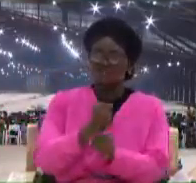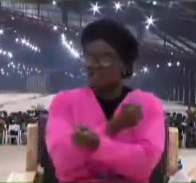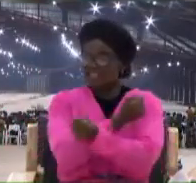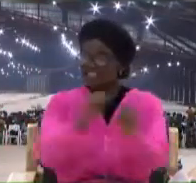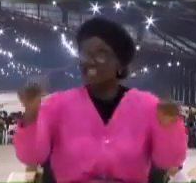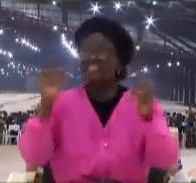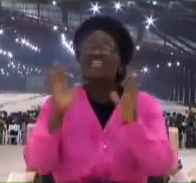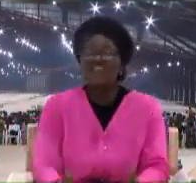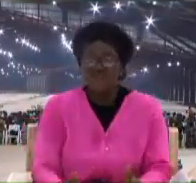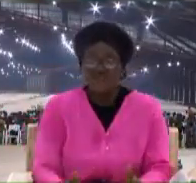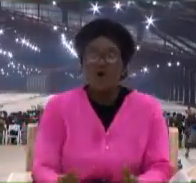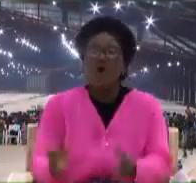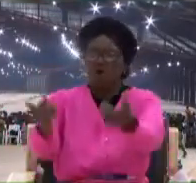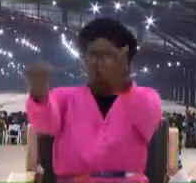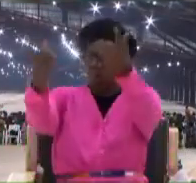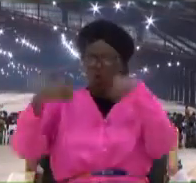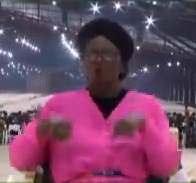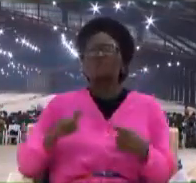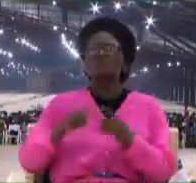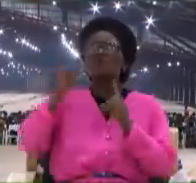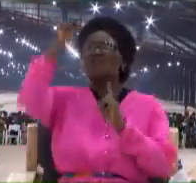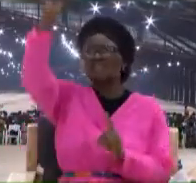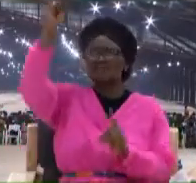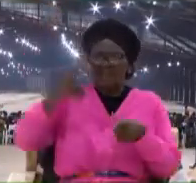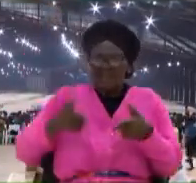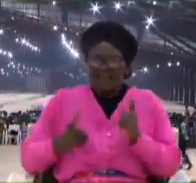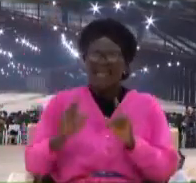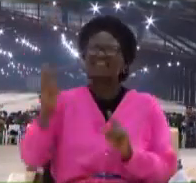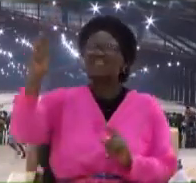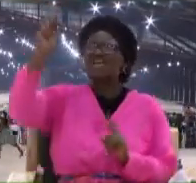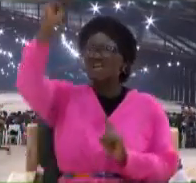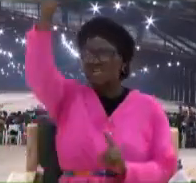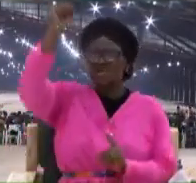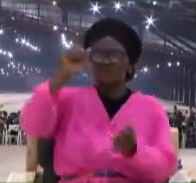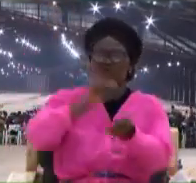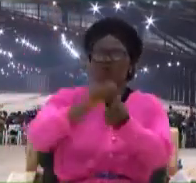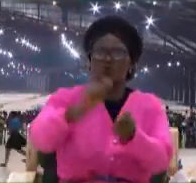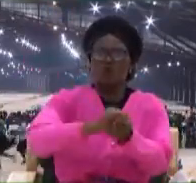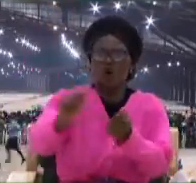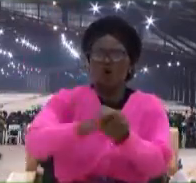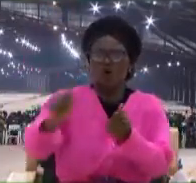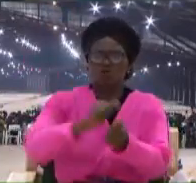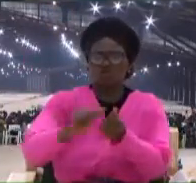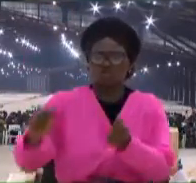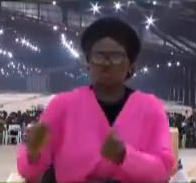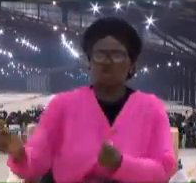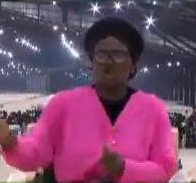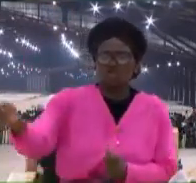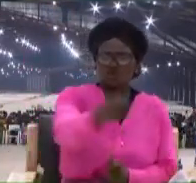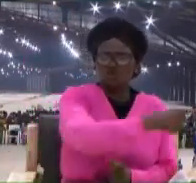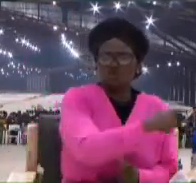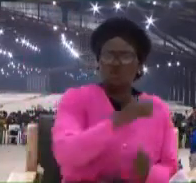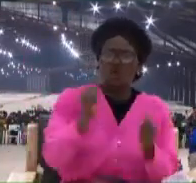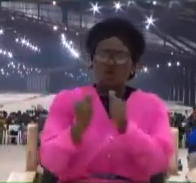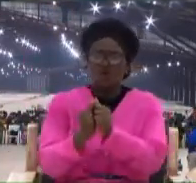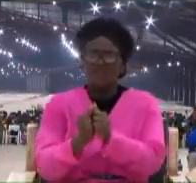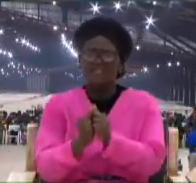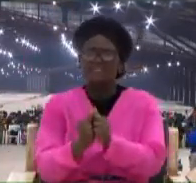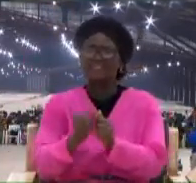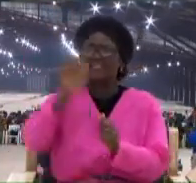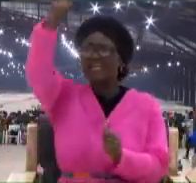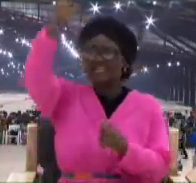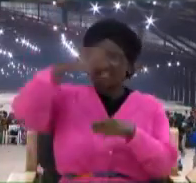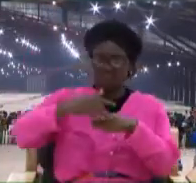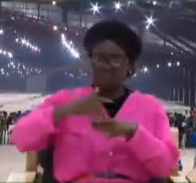him wash away your sin with his blood, and your shining will begin. And if you are